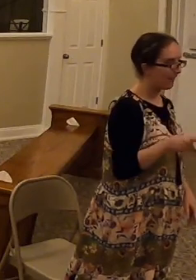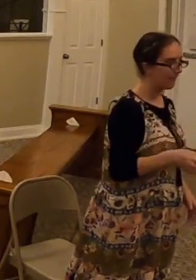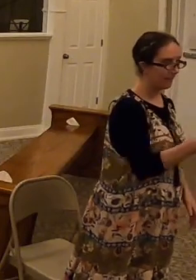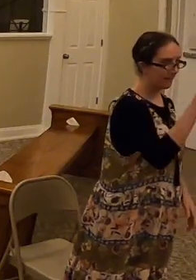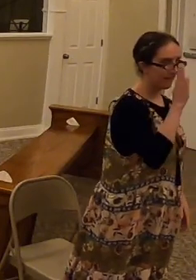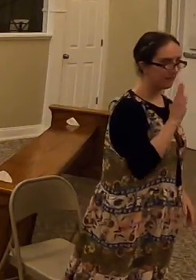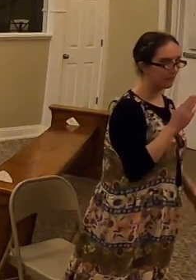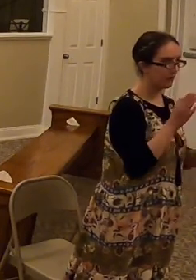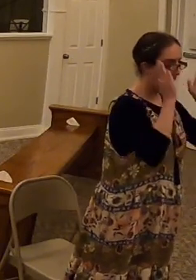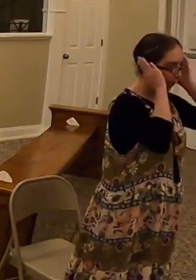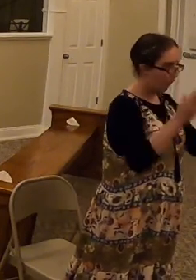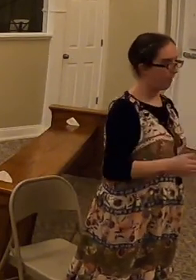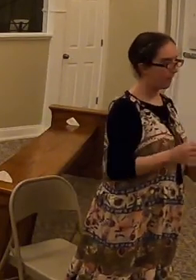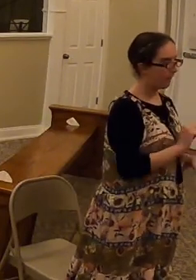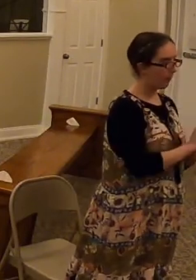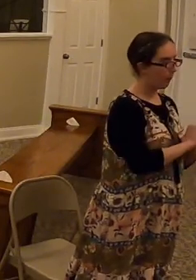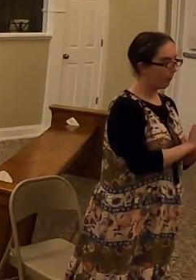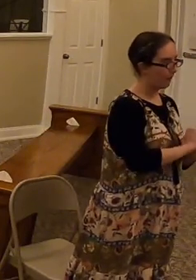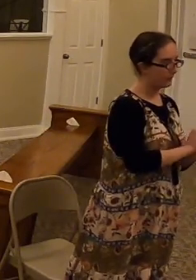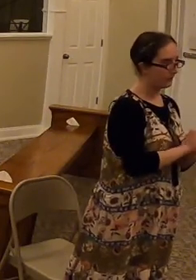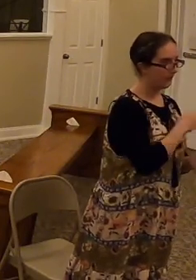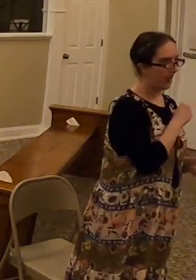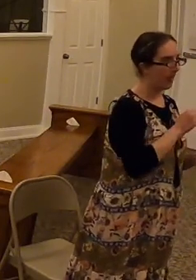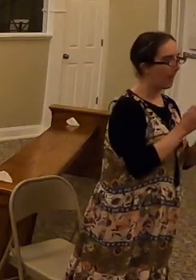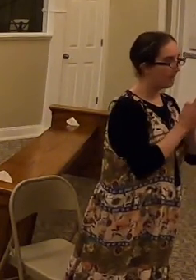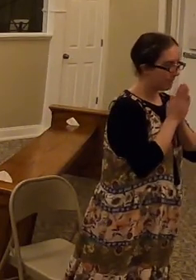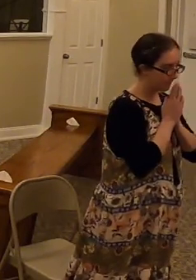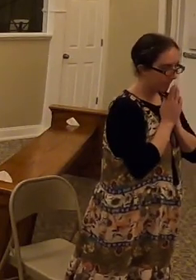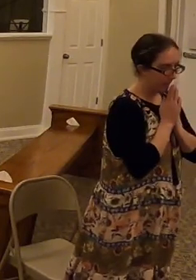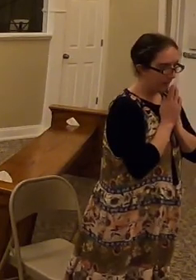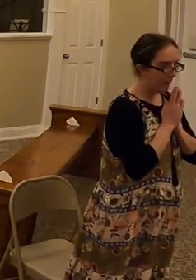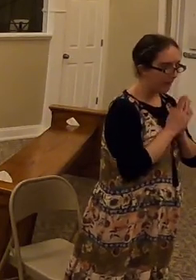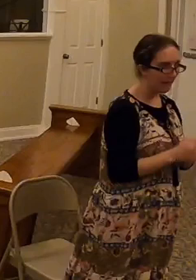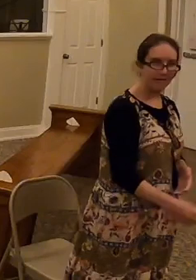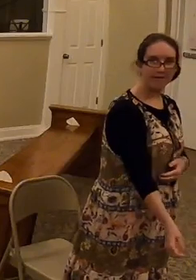God needs your full attention. Don't wash the dishes and pray. Okay?